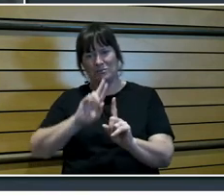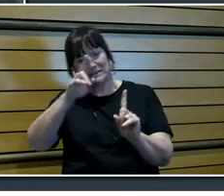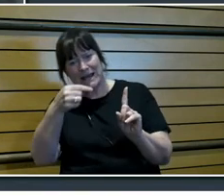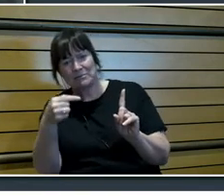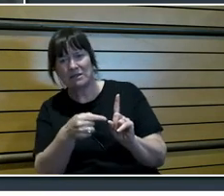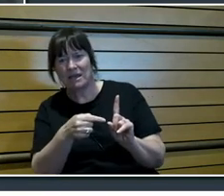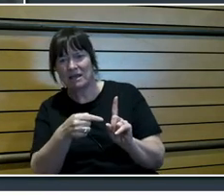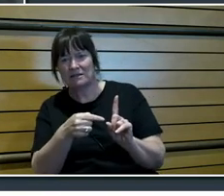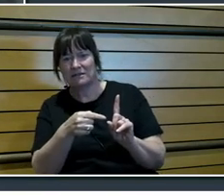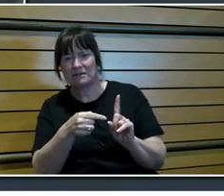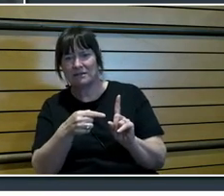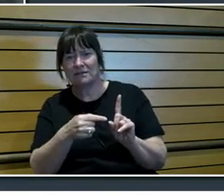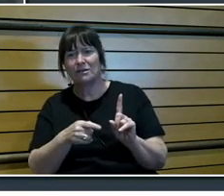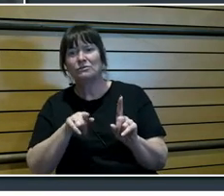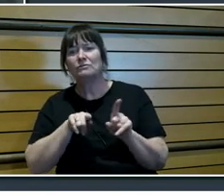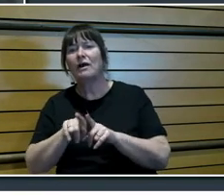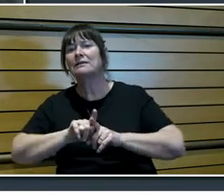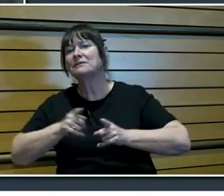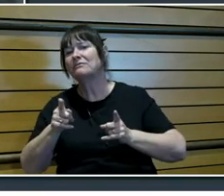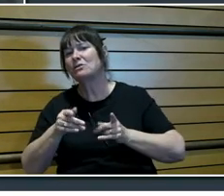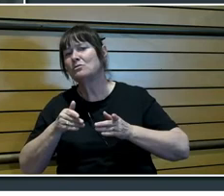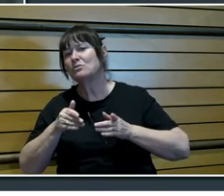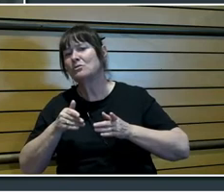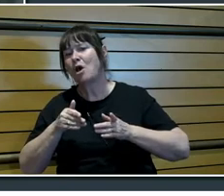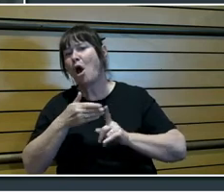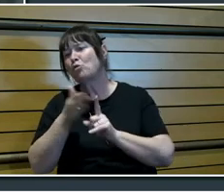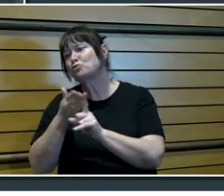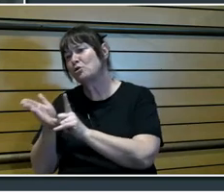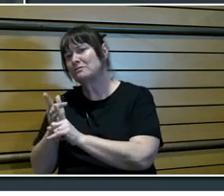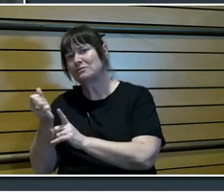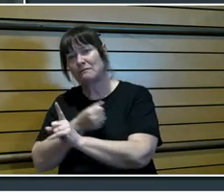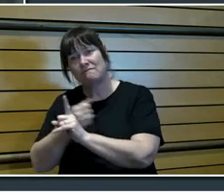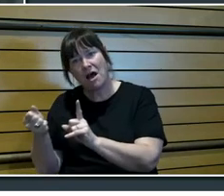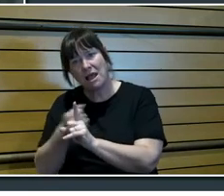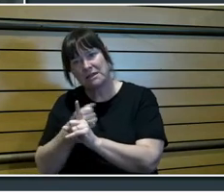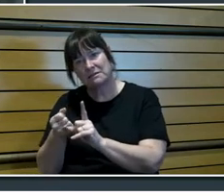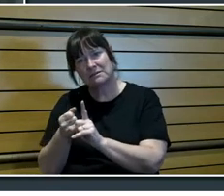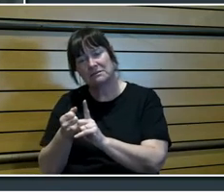to alternatives to violence. And the Pilot City Trust will continue to do that